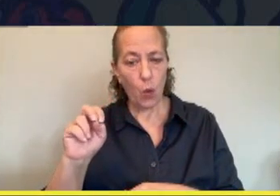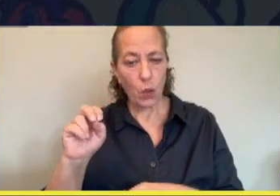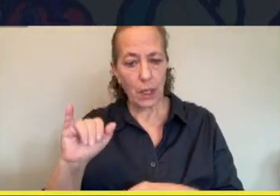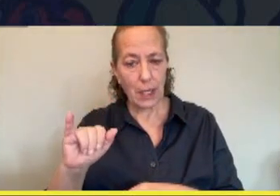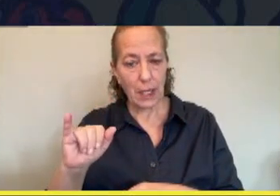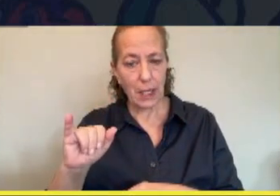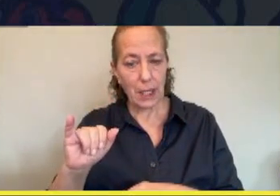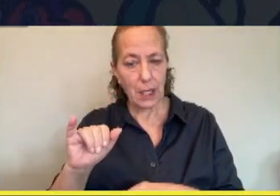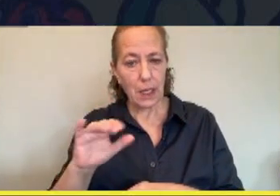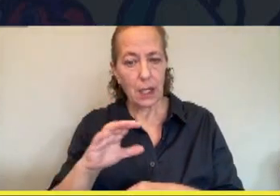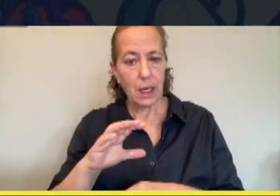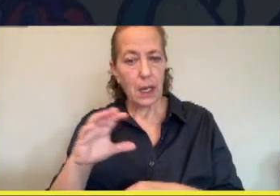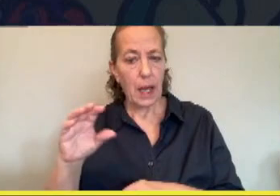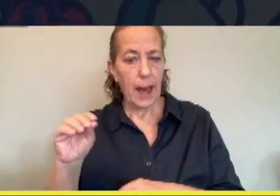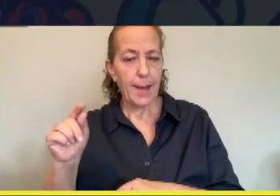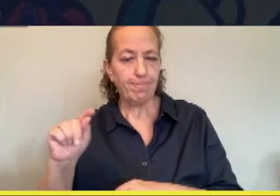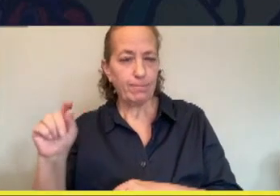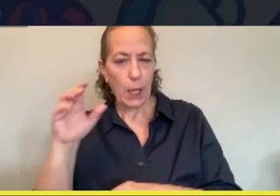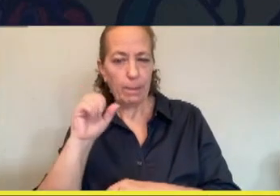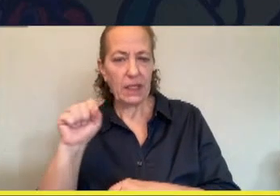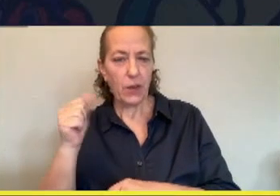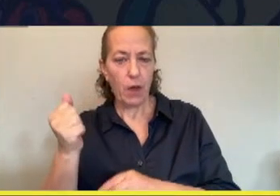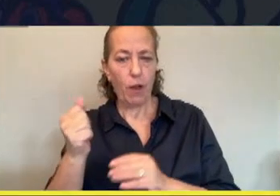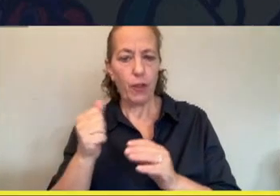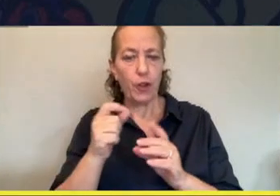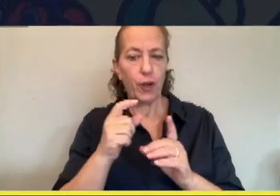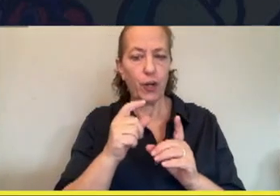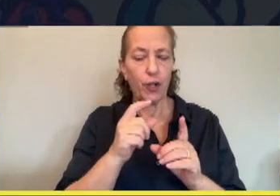Mitra. Next slide.